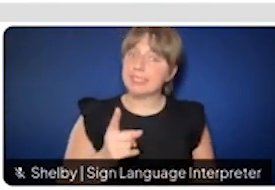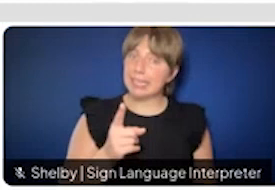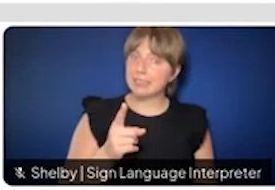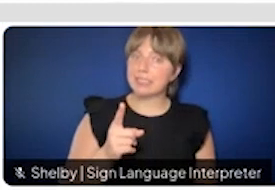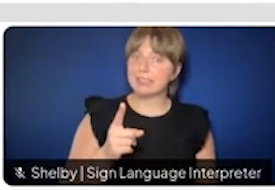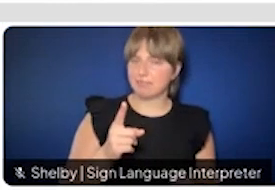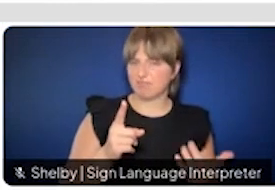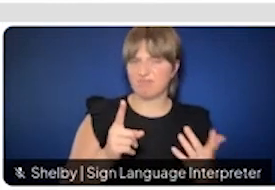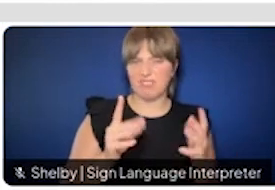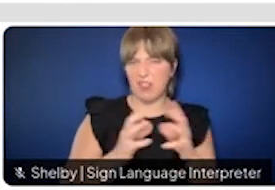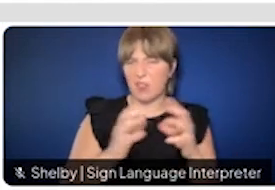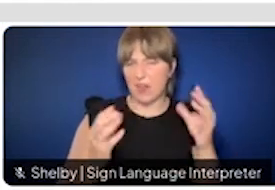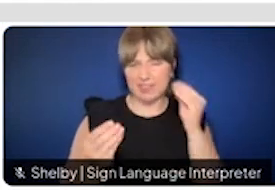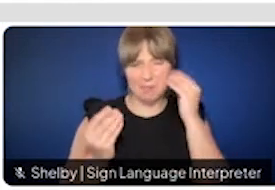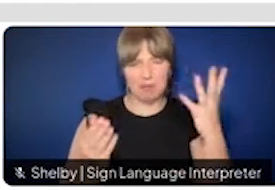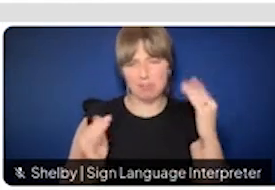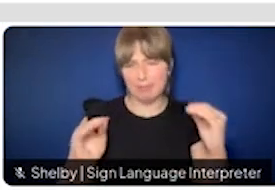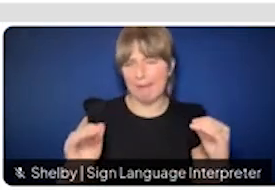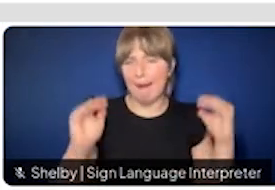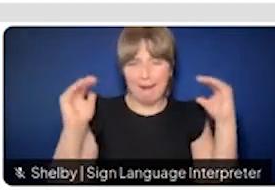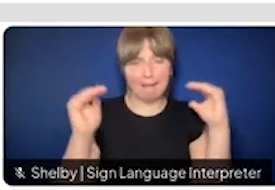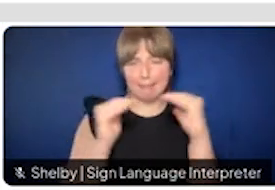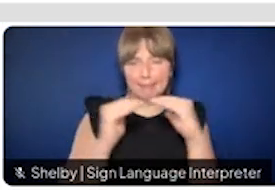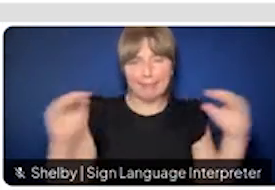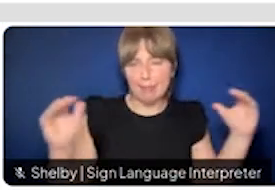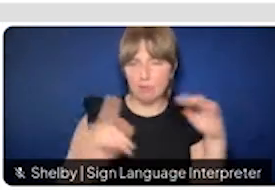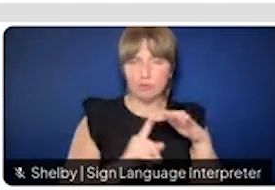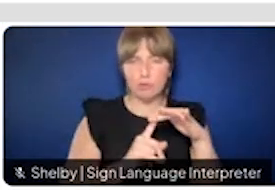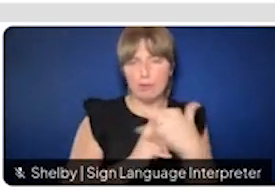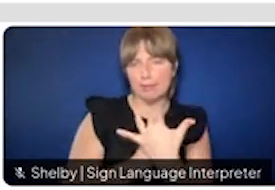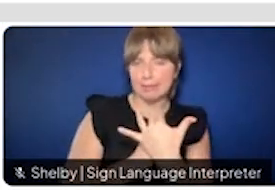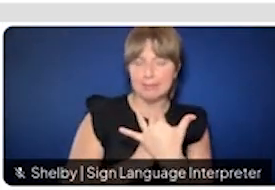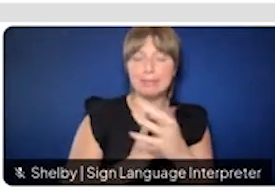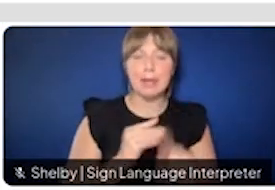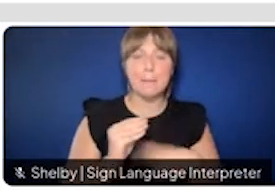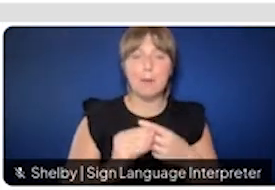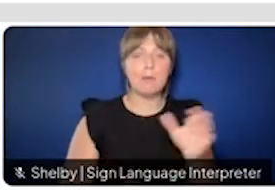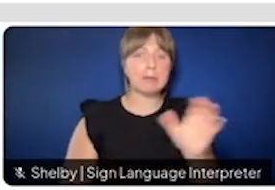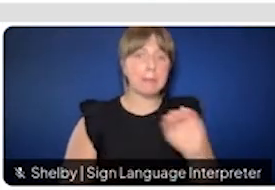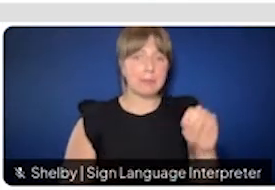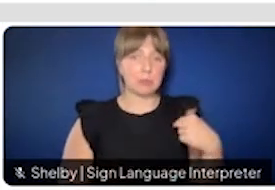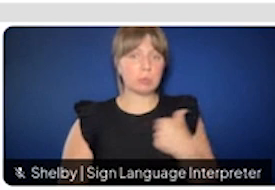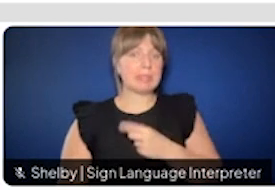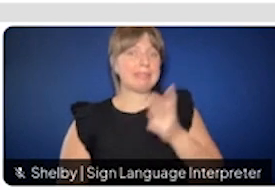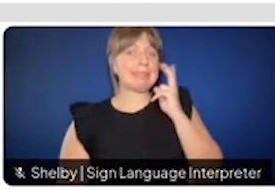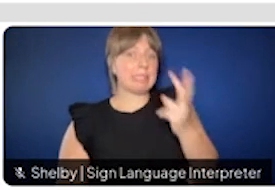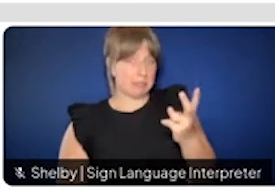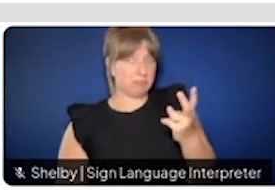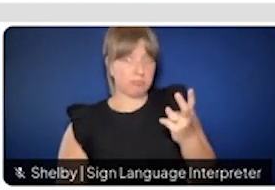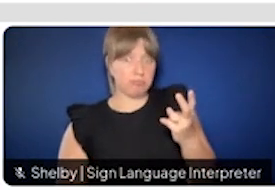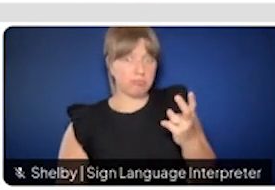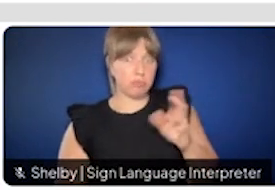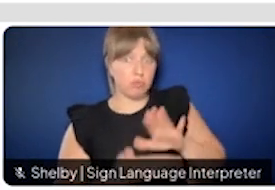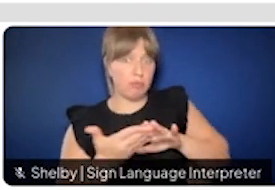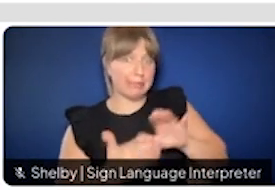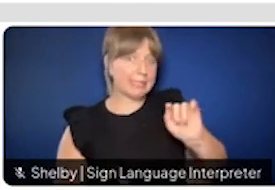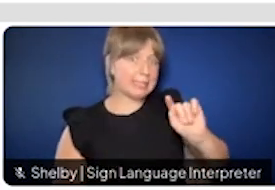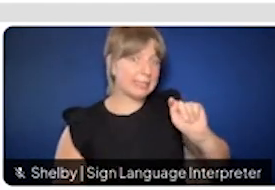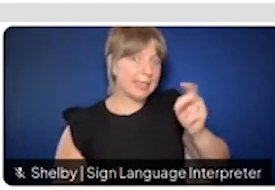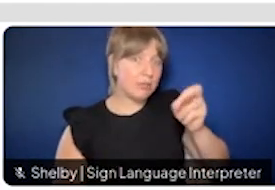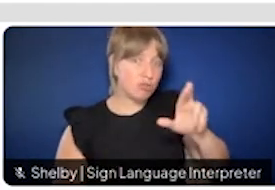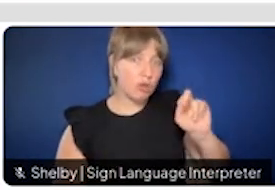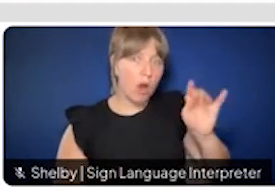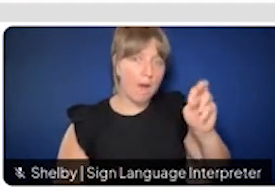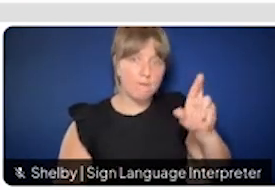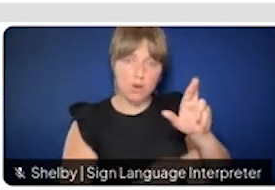context through our data on the kinds of companies that we're seeing run tender offers, as well as the interest from employees